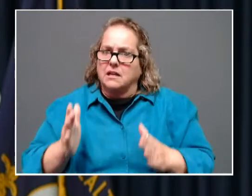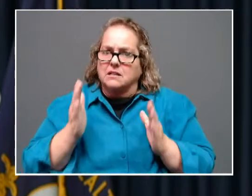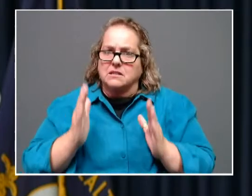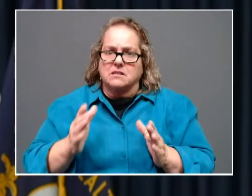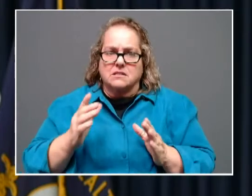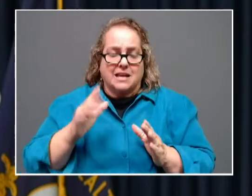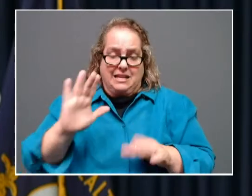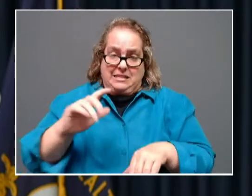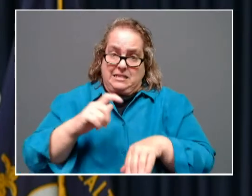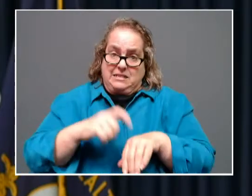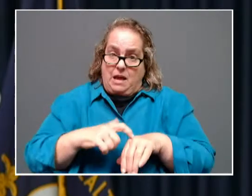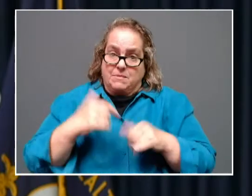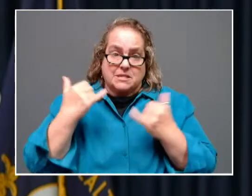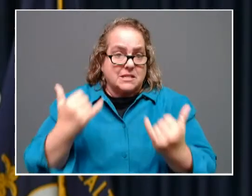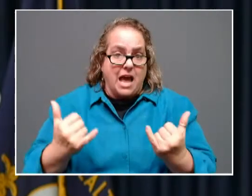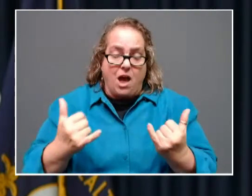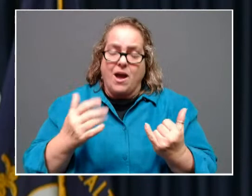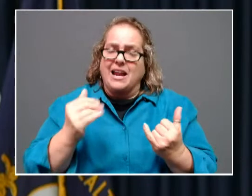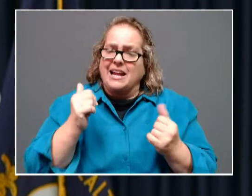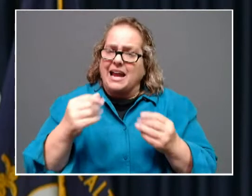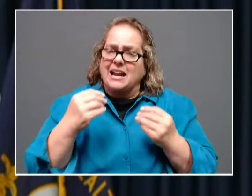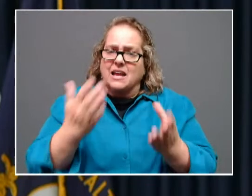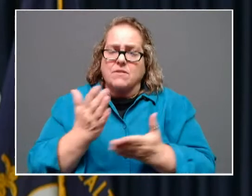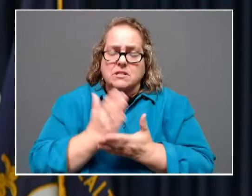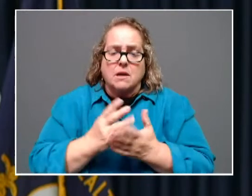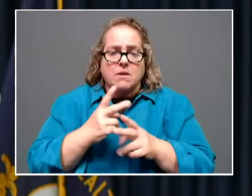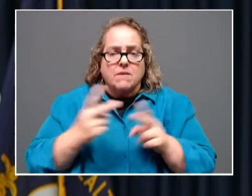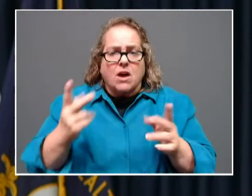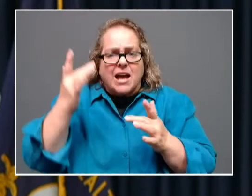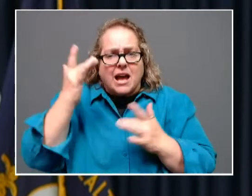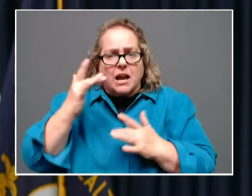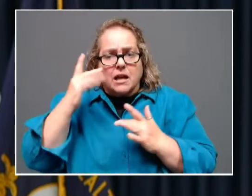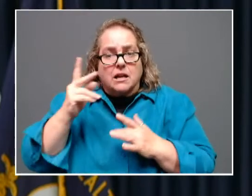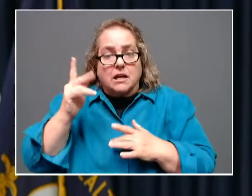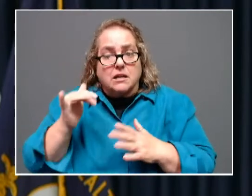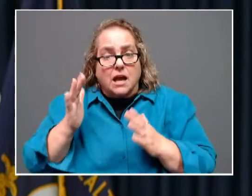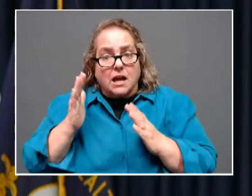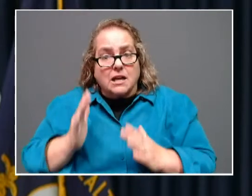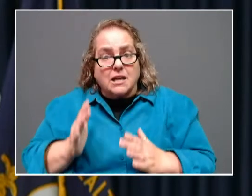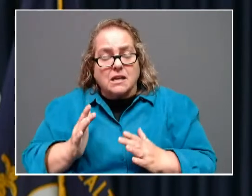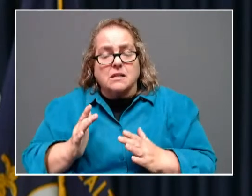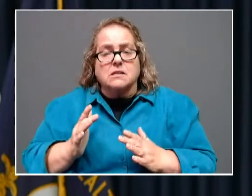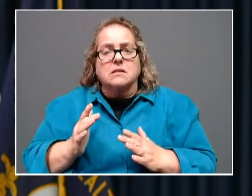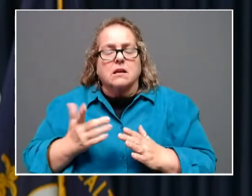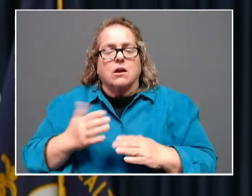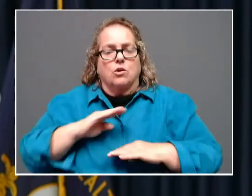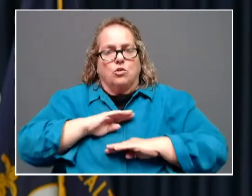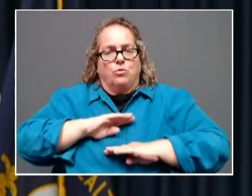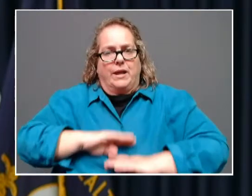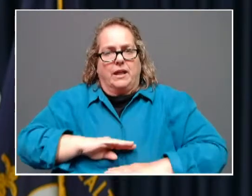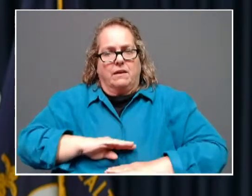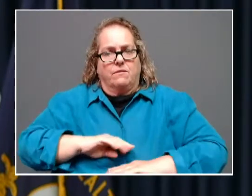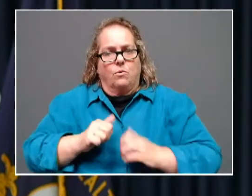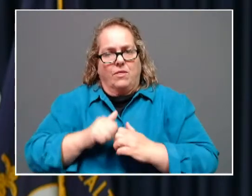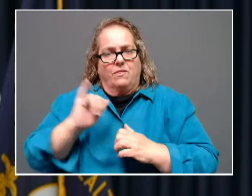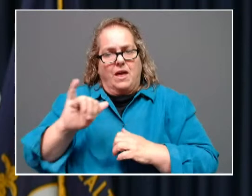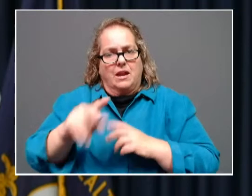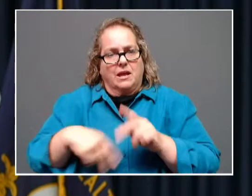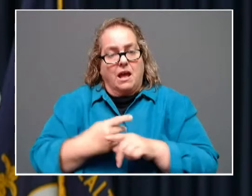come, and it can give some ailing Kentuckians relief. For those suffering from